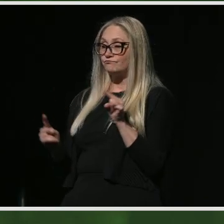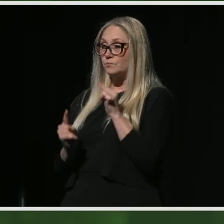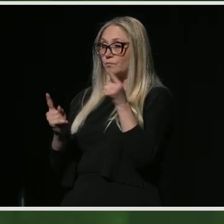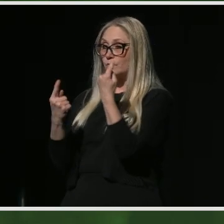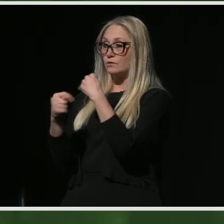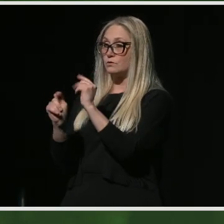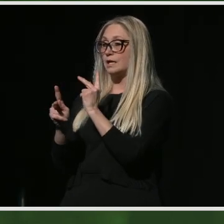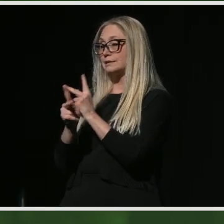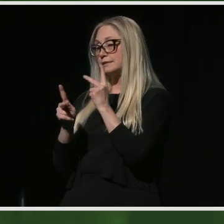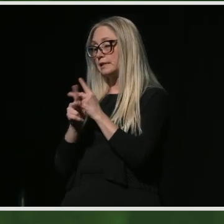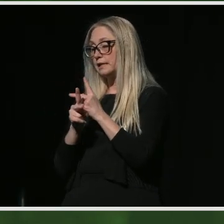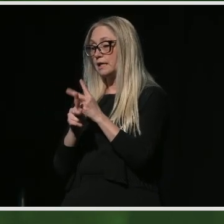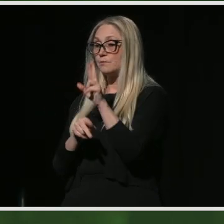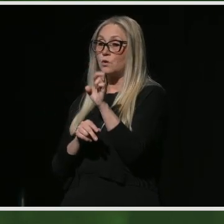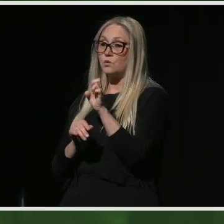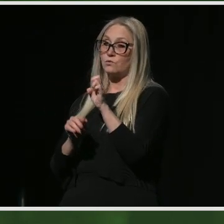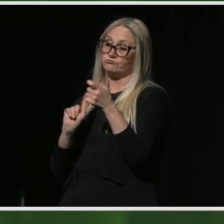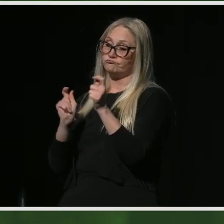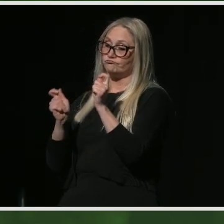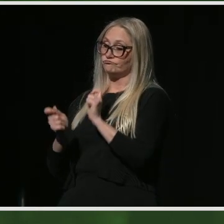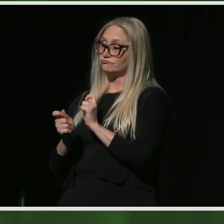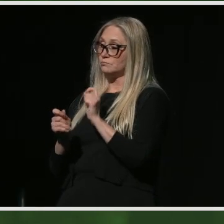keep reinventing aerosol packaging.